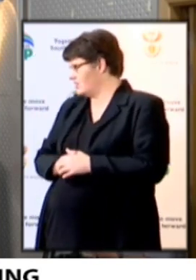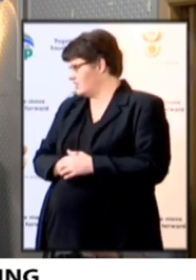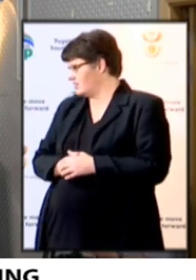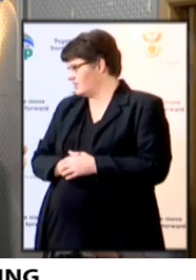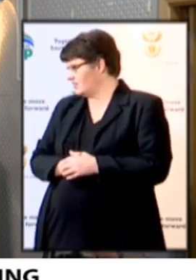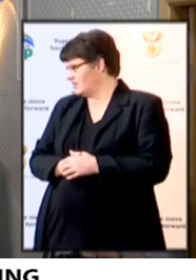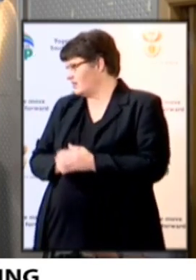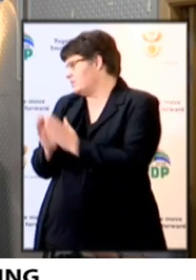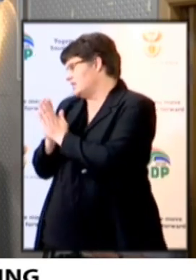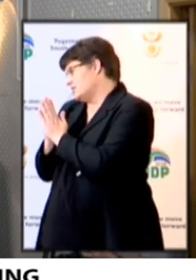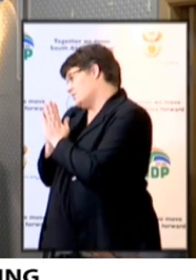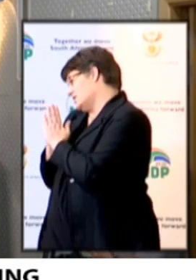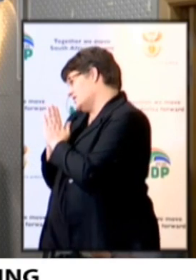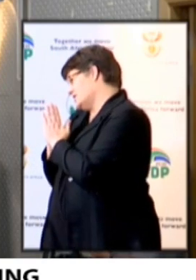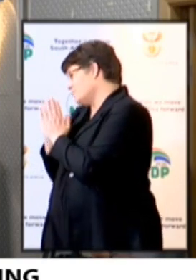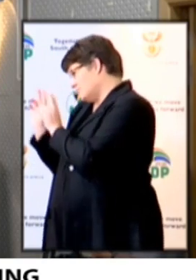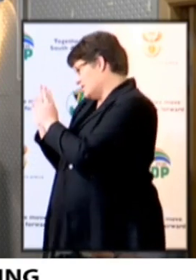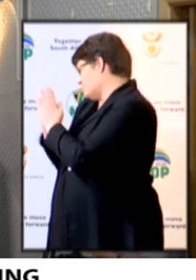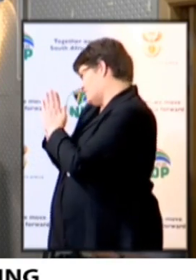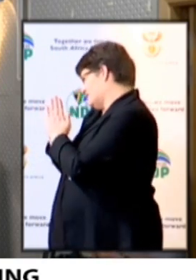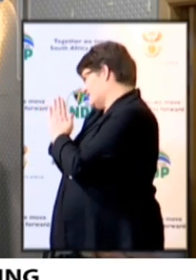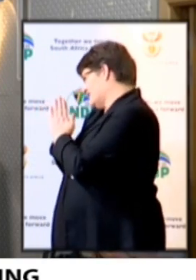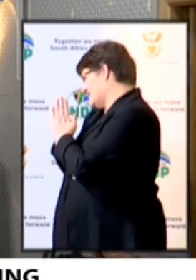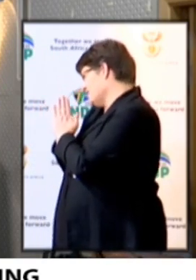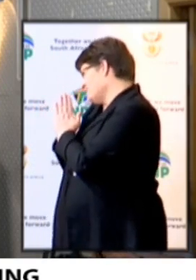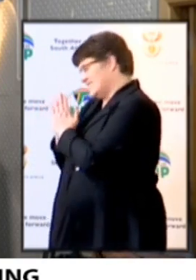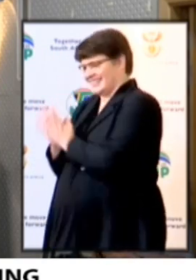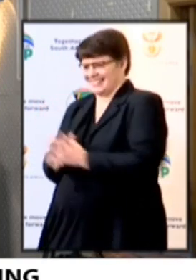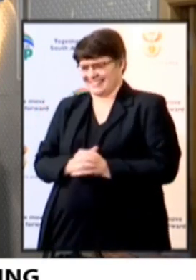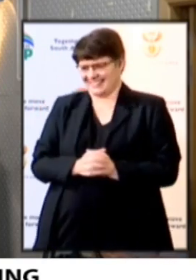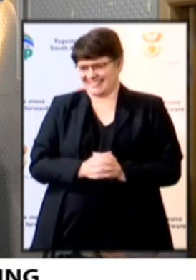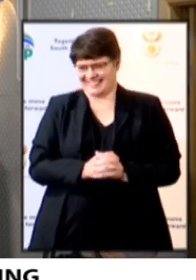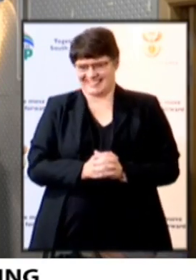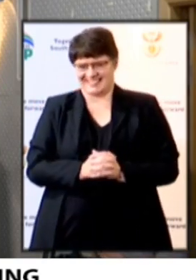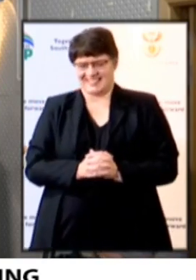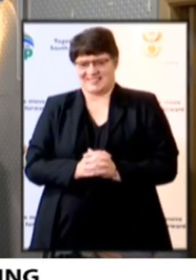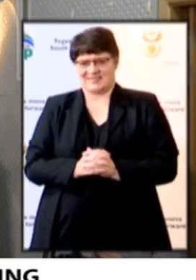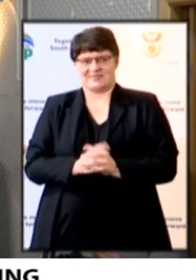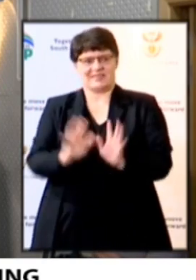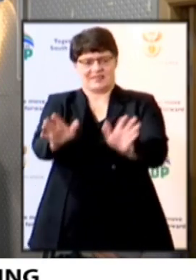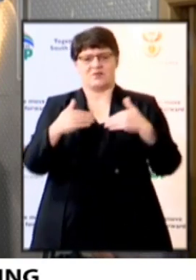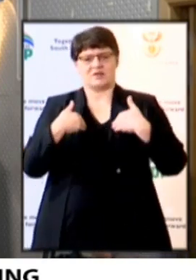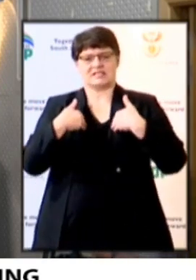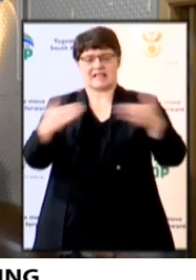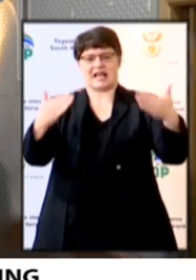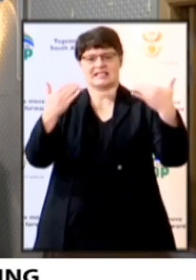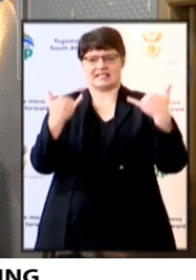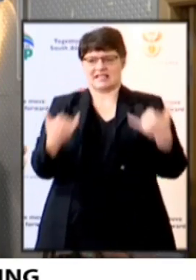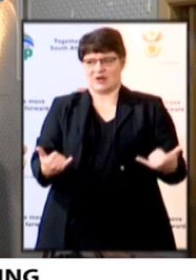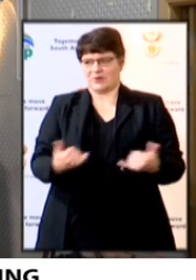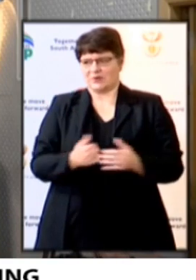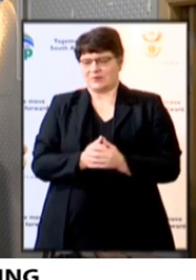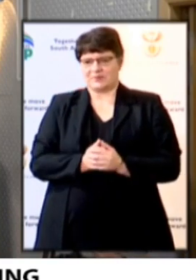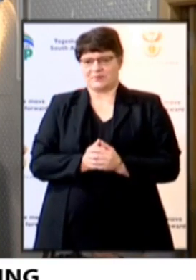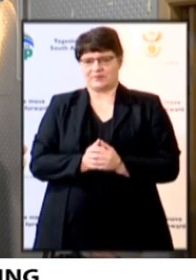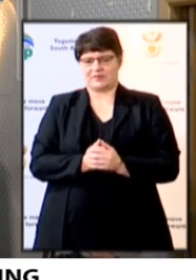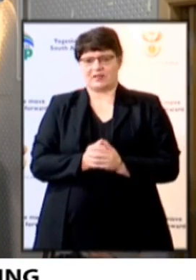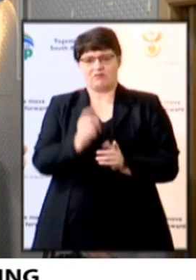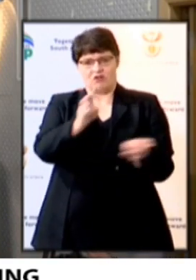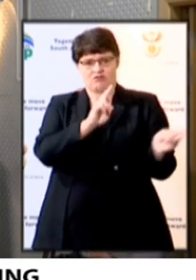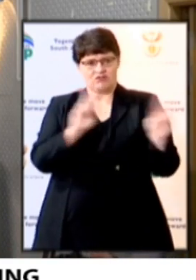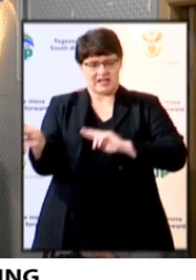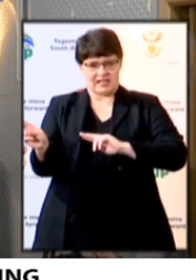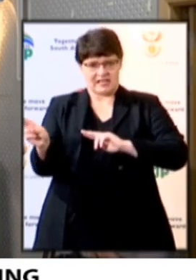We can't wait forever. We said to people we'll be starting at 11. We are starting now. If you are